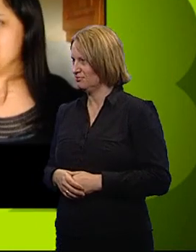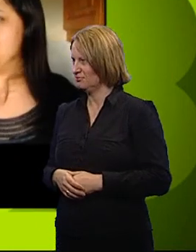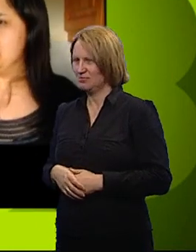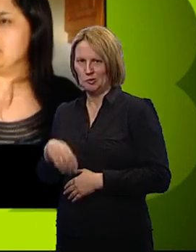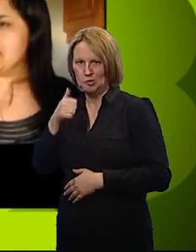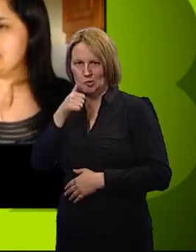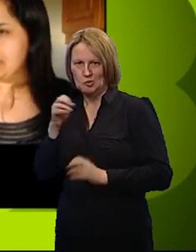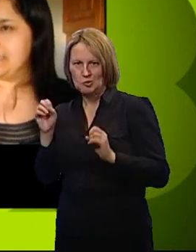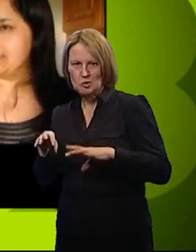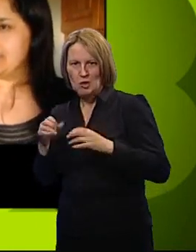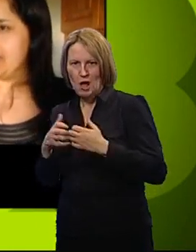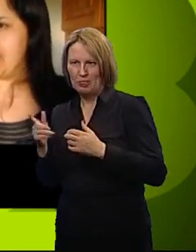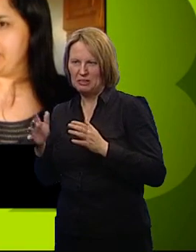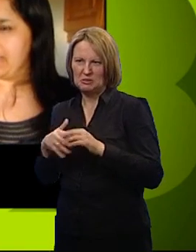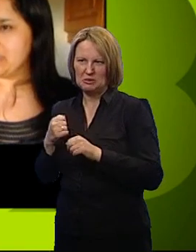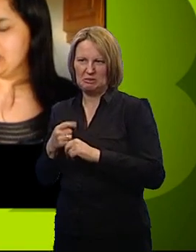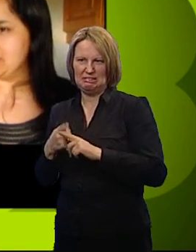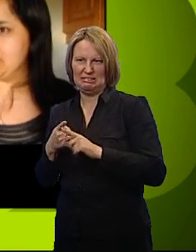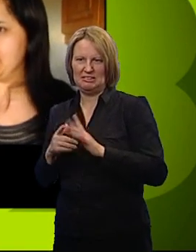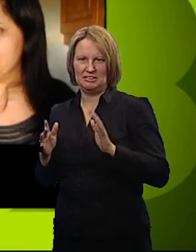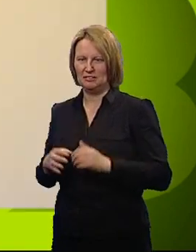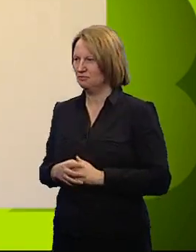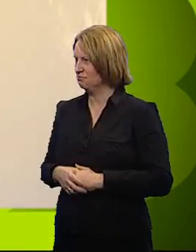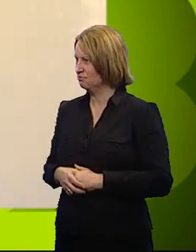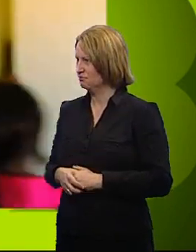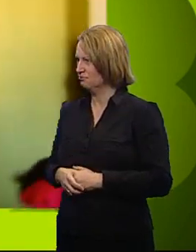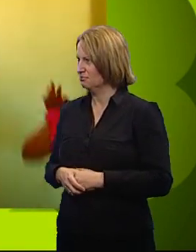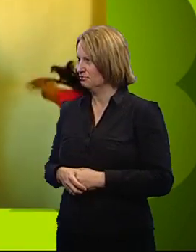might have to do a little sneaky to see how they're actually doing.